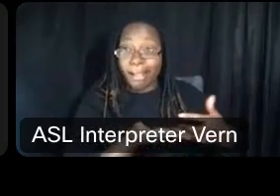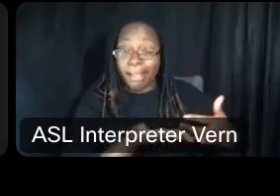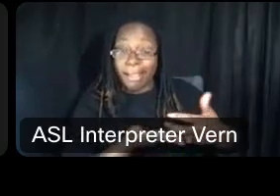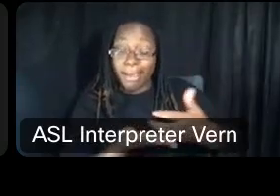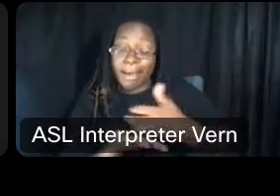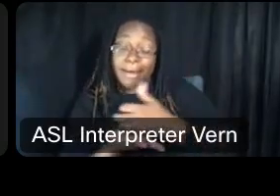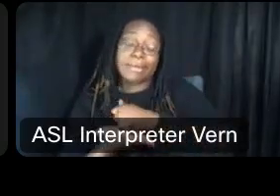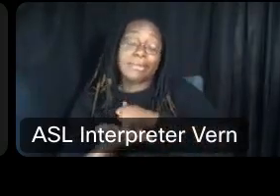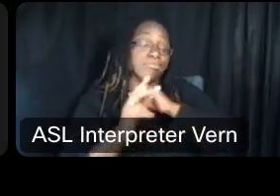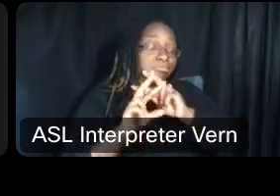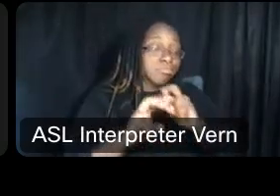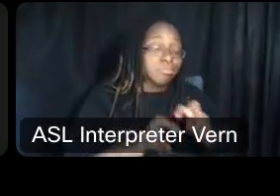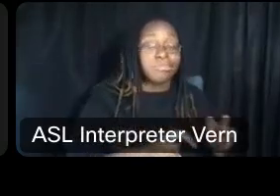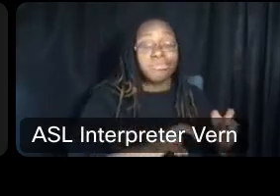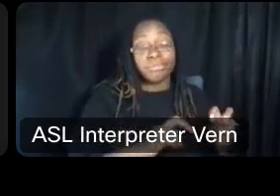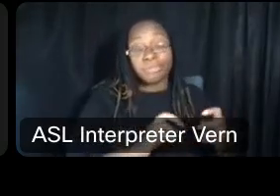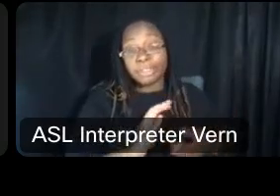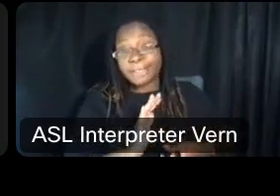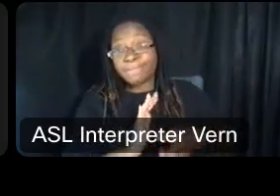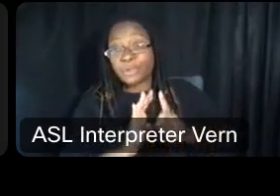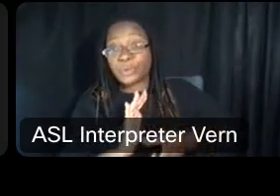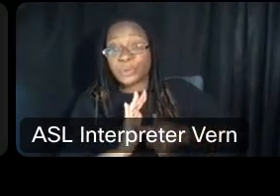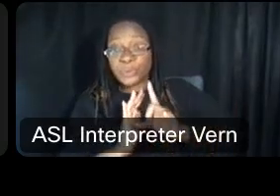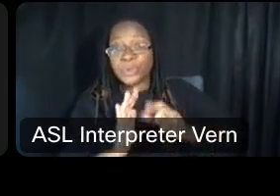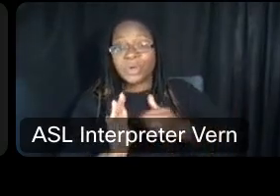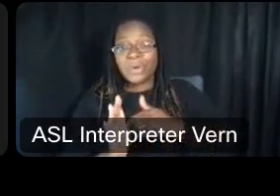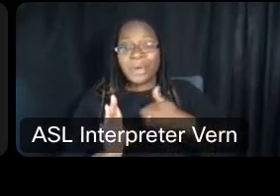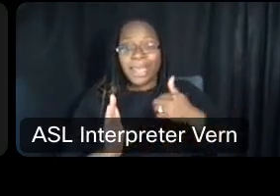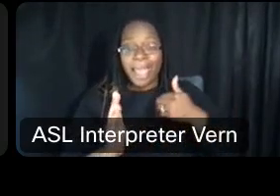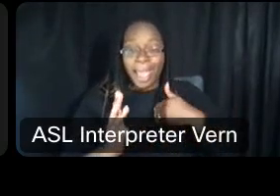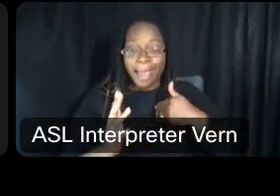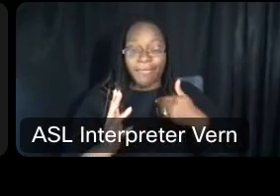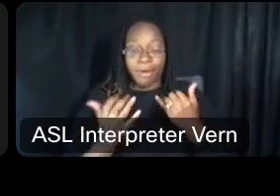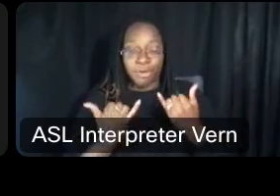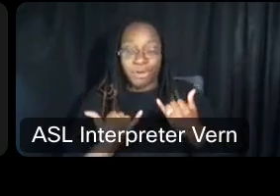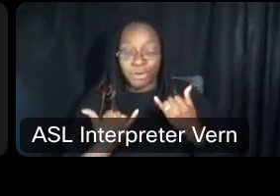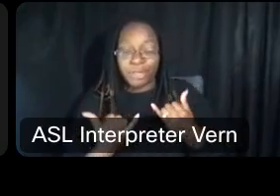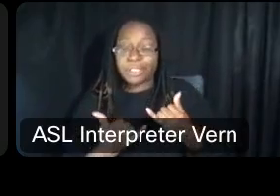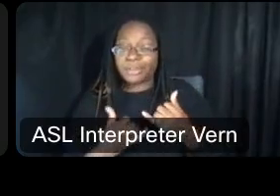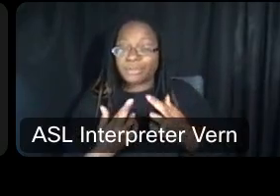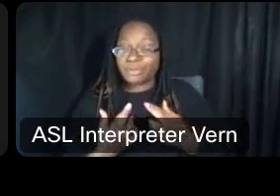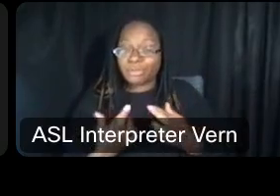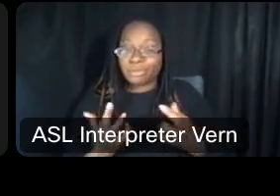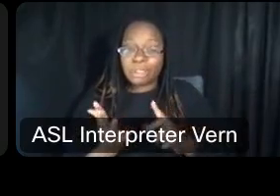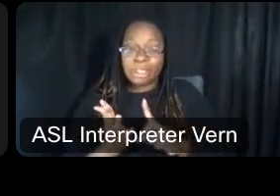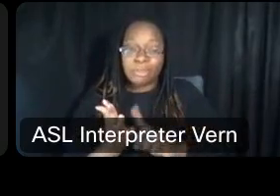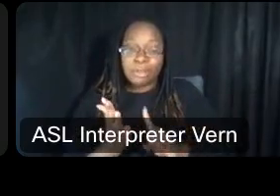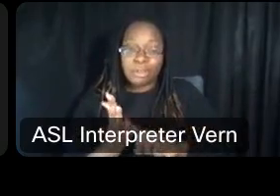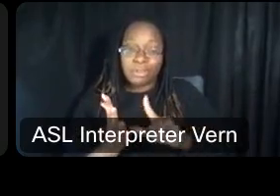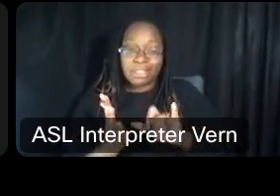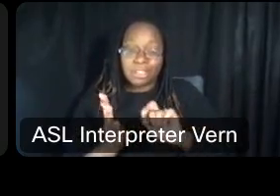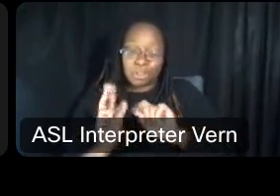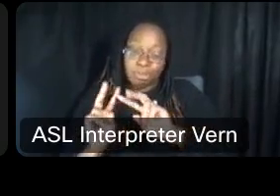analyze and review through our scan and analysis of the available research literature, as well as talking with survivors